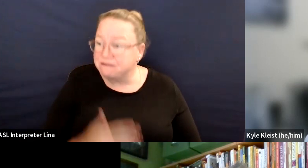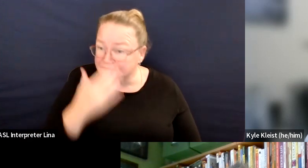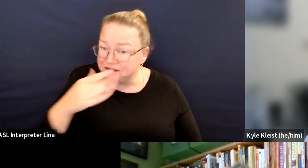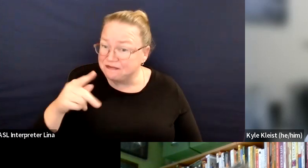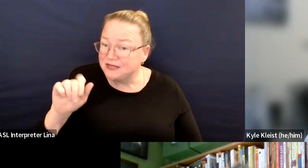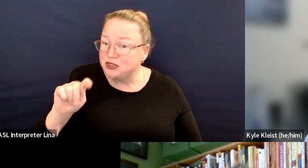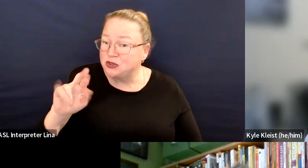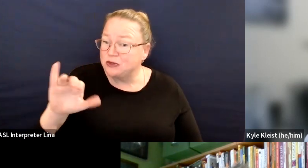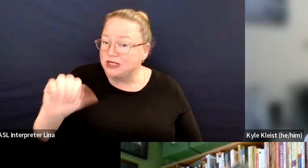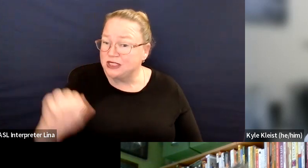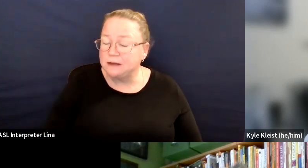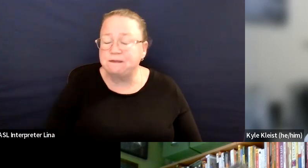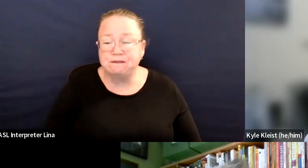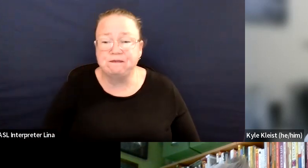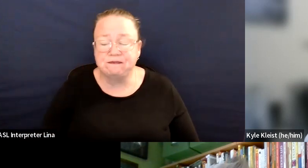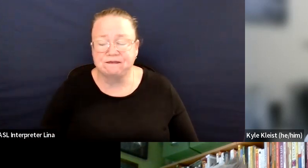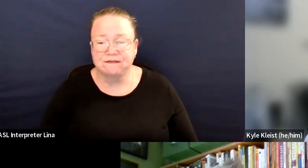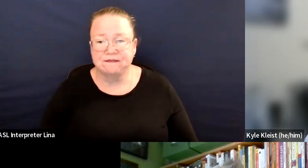Patricia.